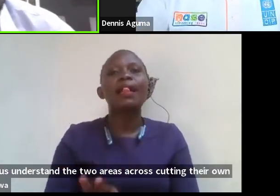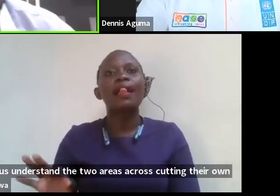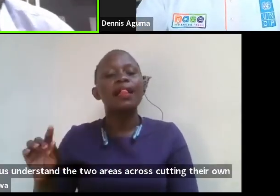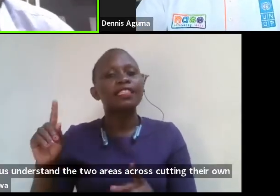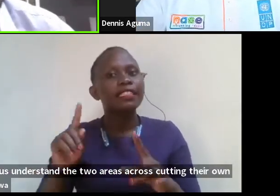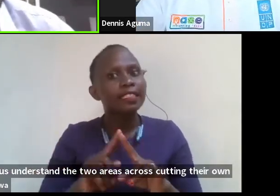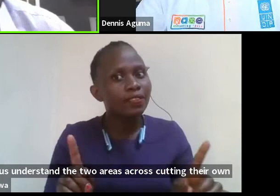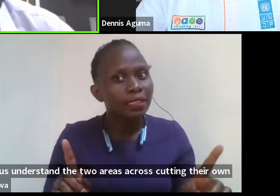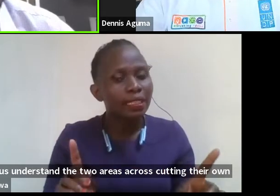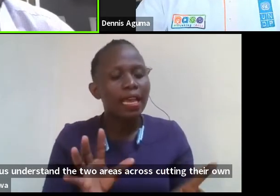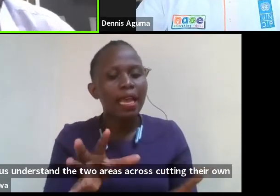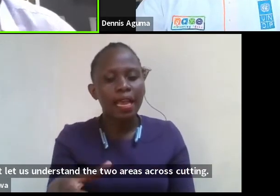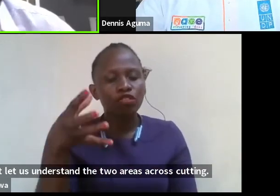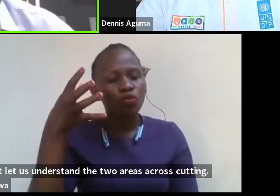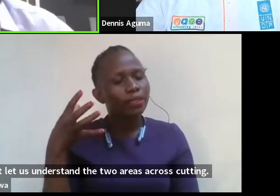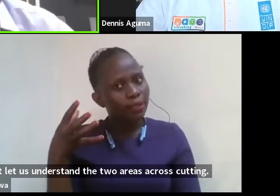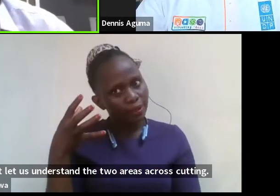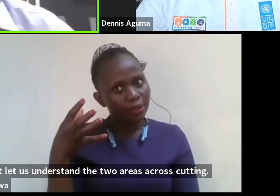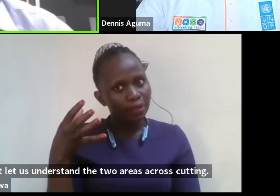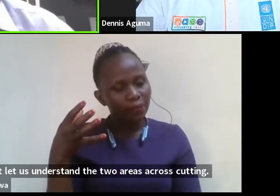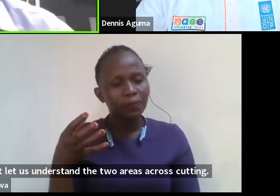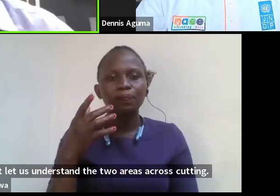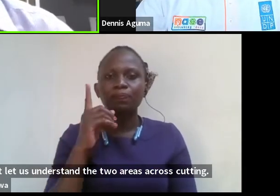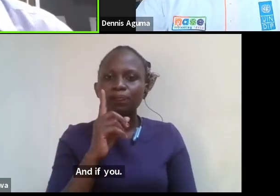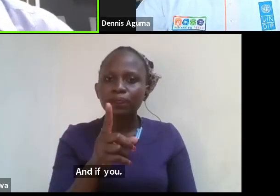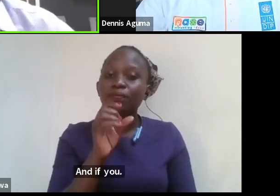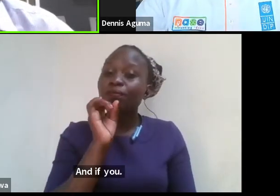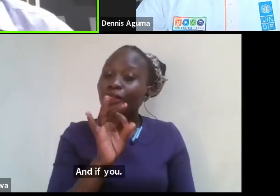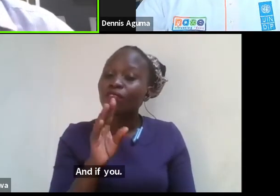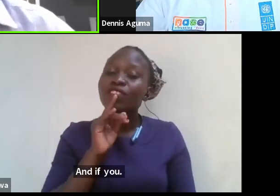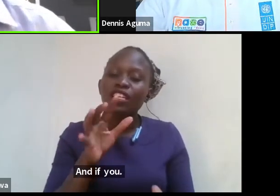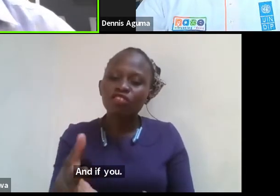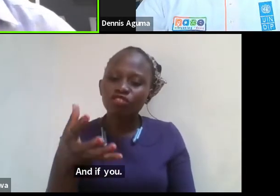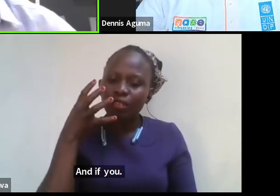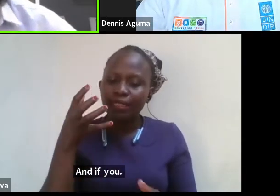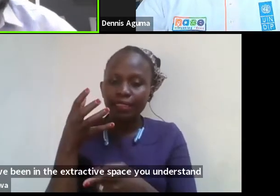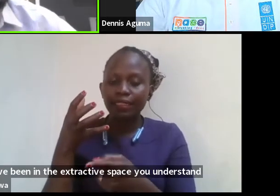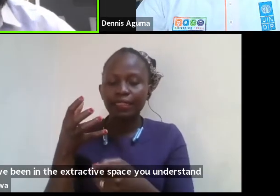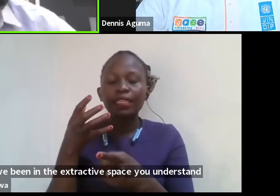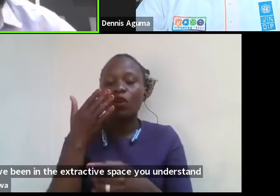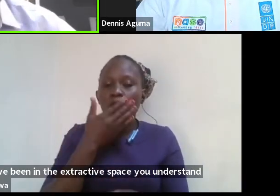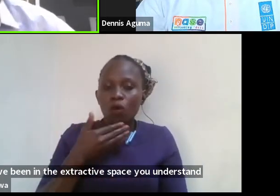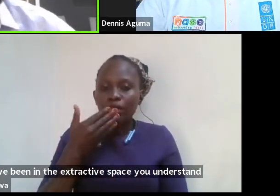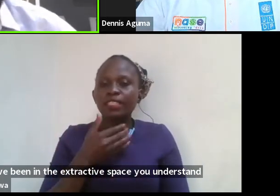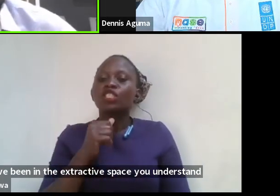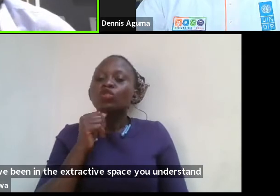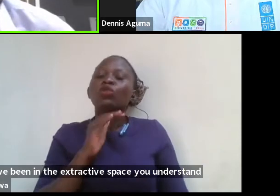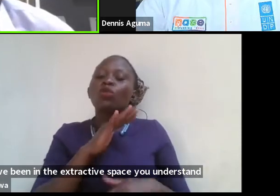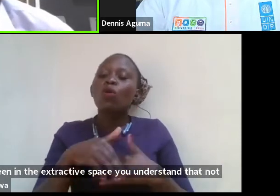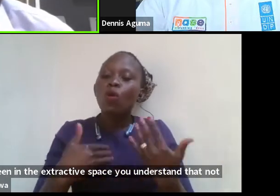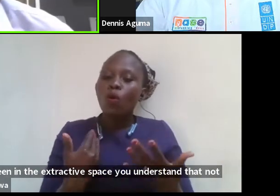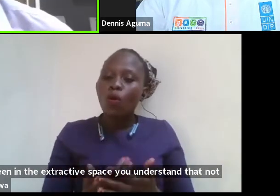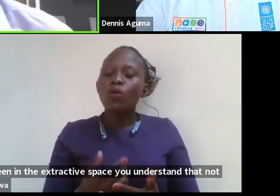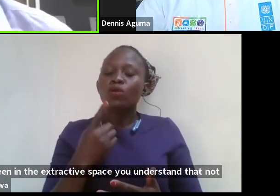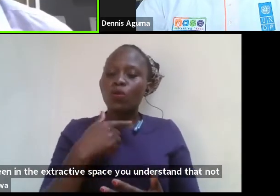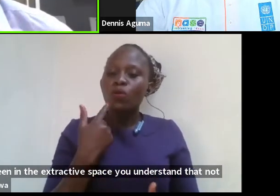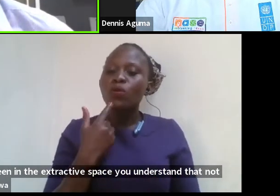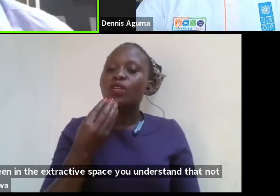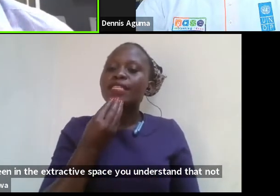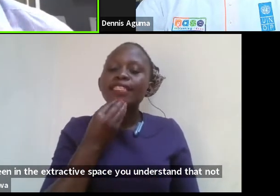extractives. And if you've been in the extractive space, you'll understand that not everyone who eats quality food, the